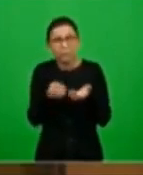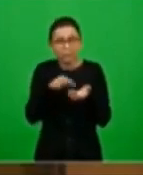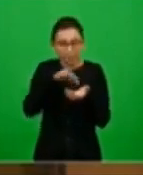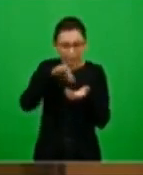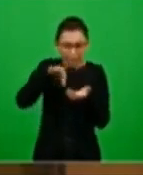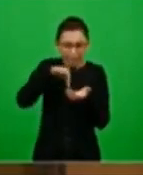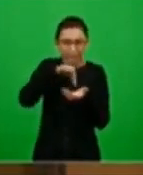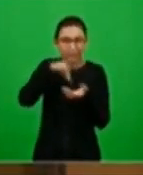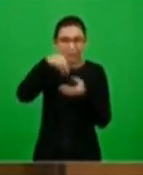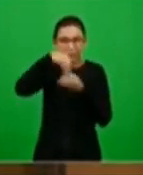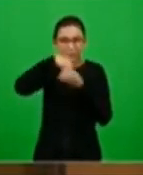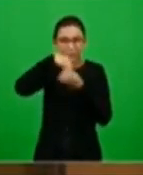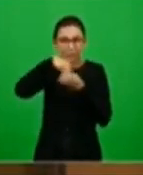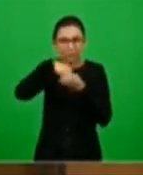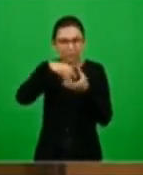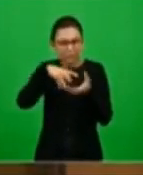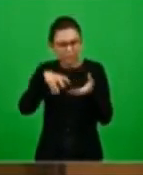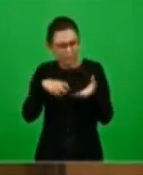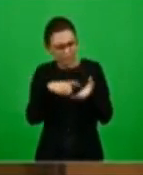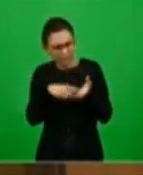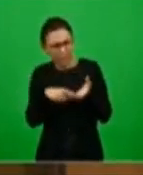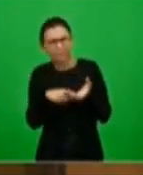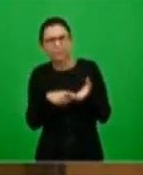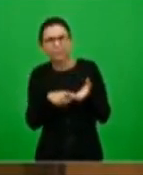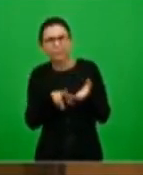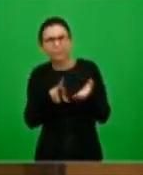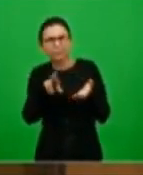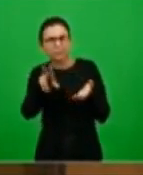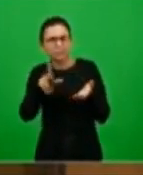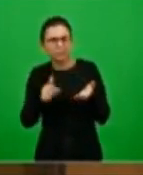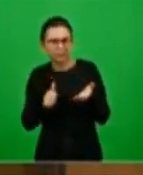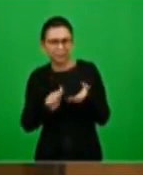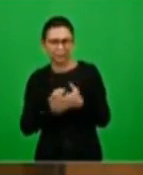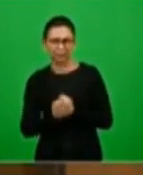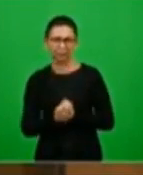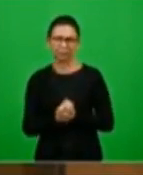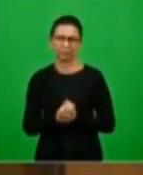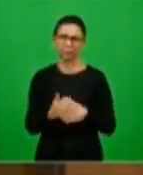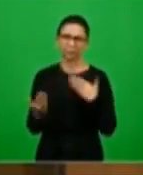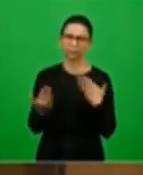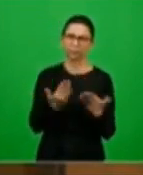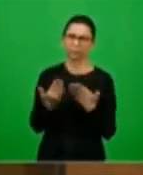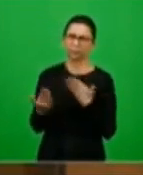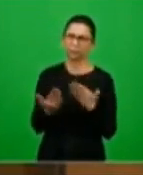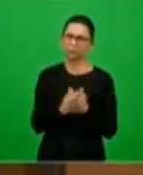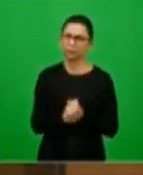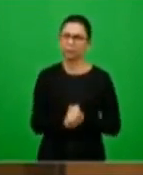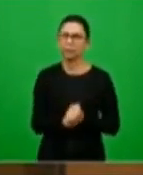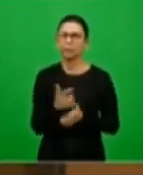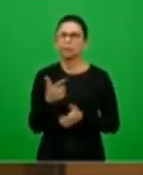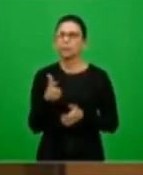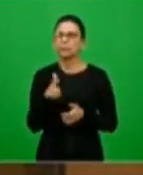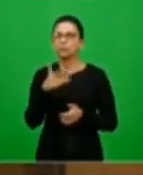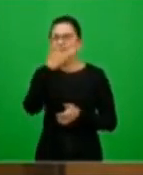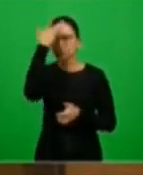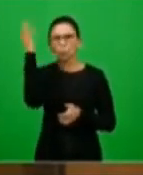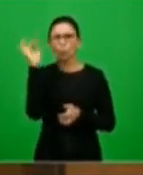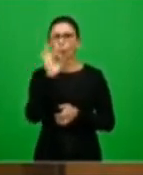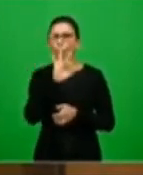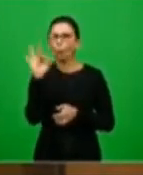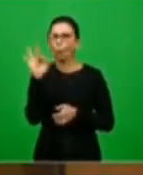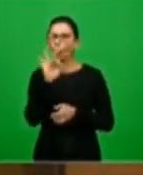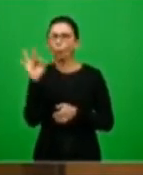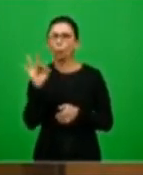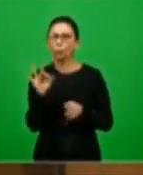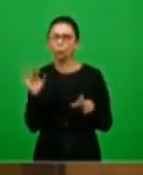interior opens up and you can see the interior. The Bible says that nobody touched Jesus before the time. So there are many texts